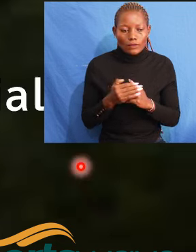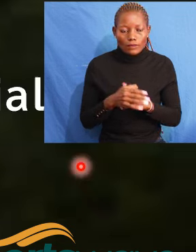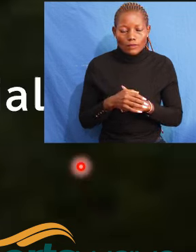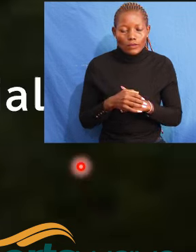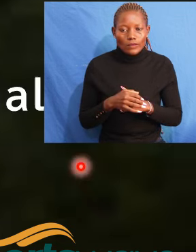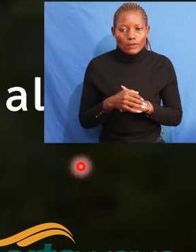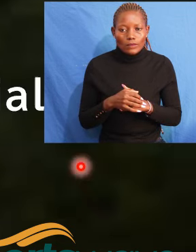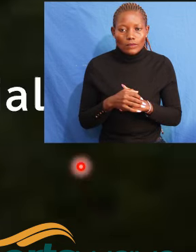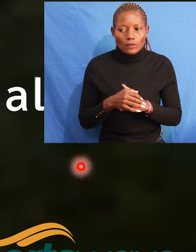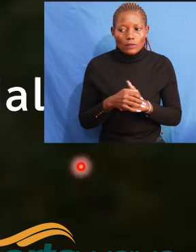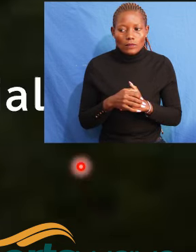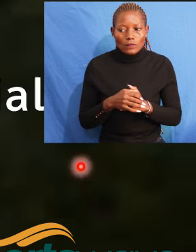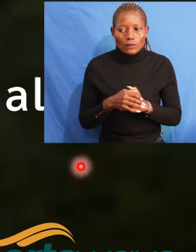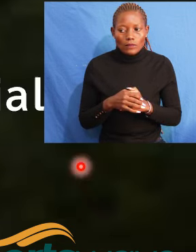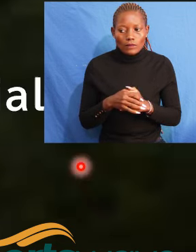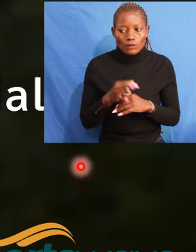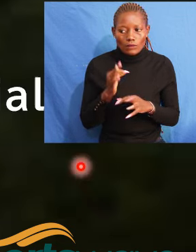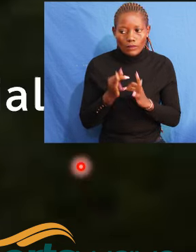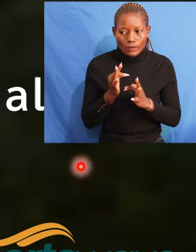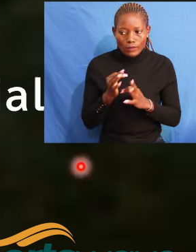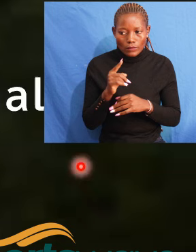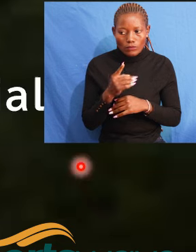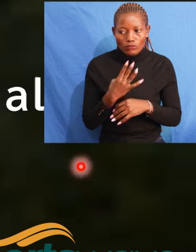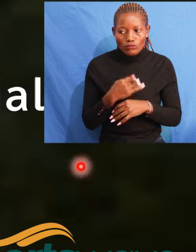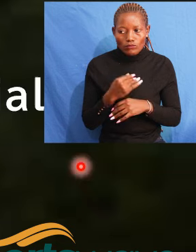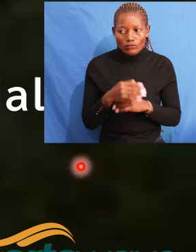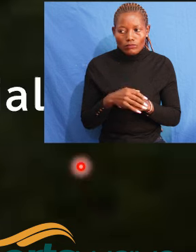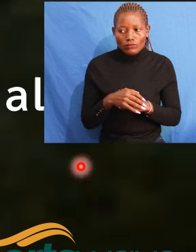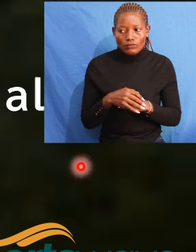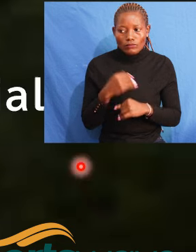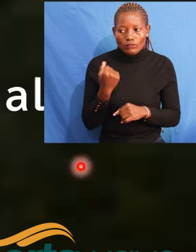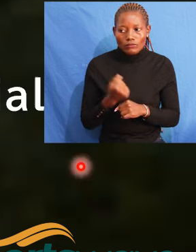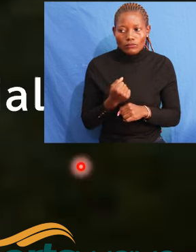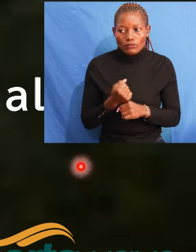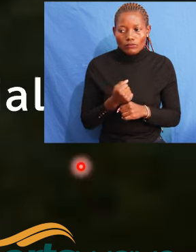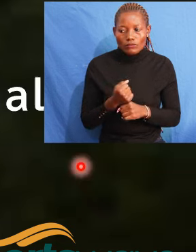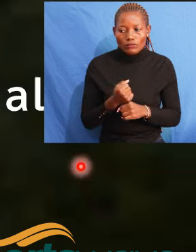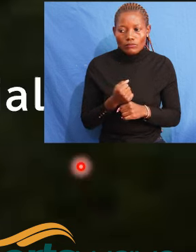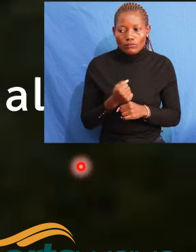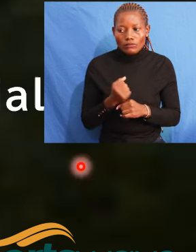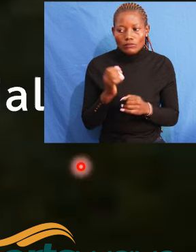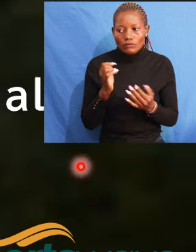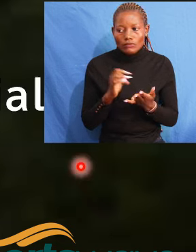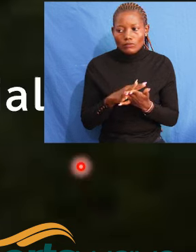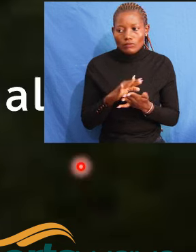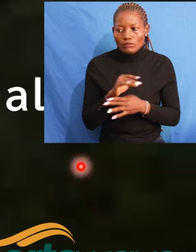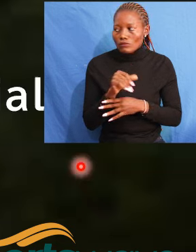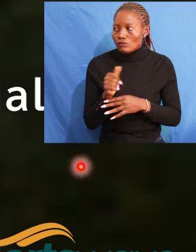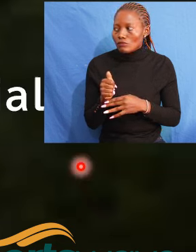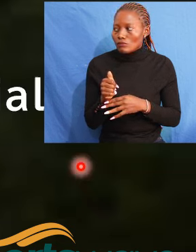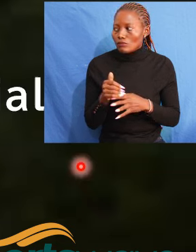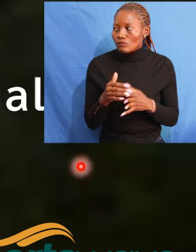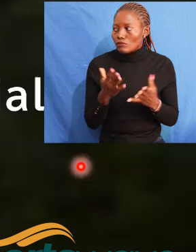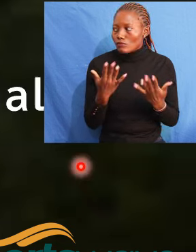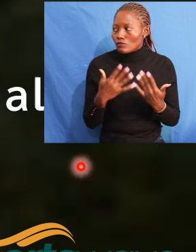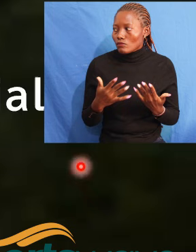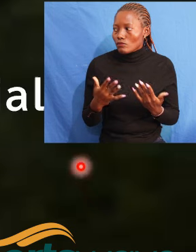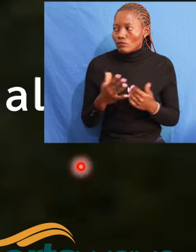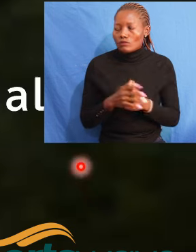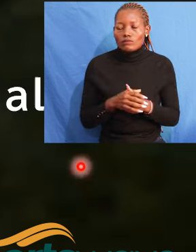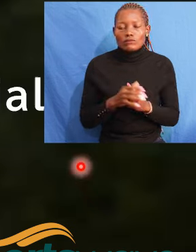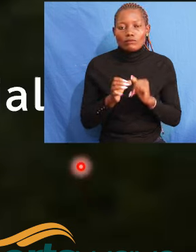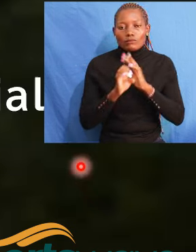recovery. So if you want to perform it to remove metabolites from your blood, it